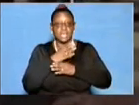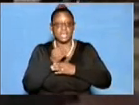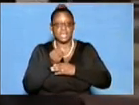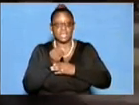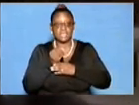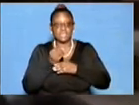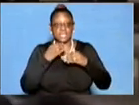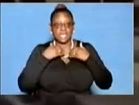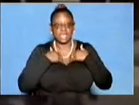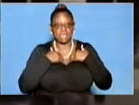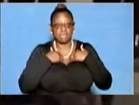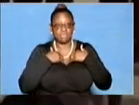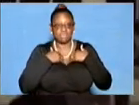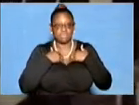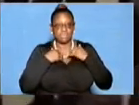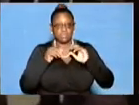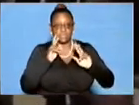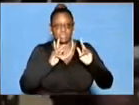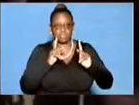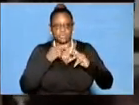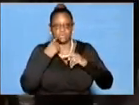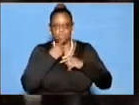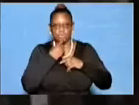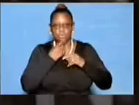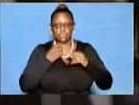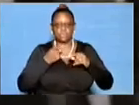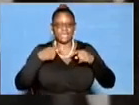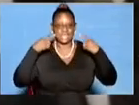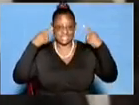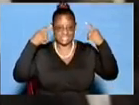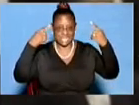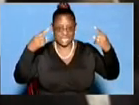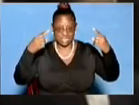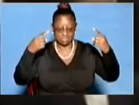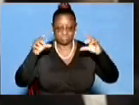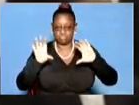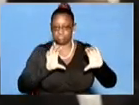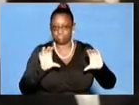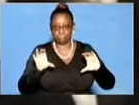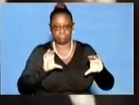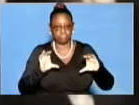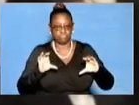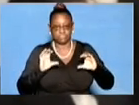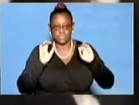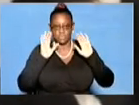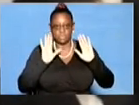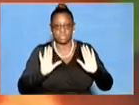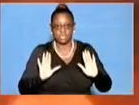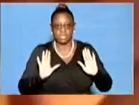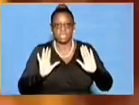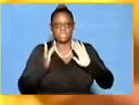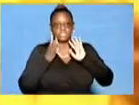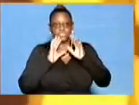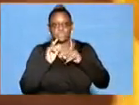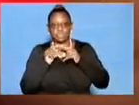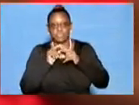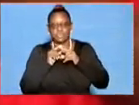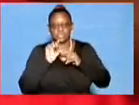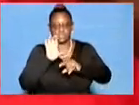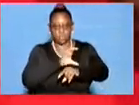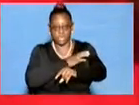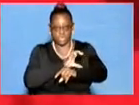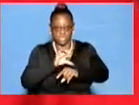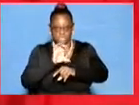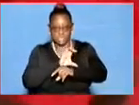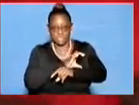which includes several notables who have excelled in the local and regional entertainment industry, post their stints with the choir, are the organizers